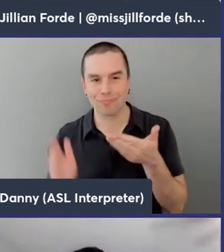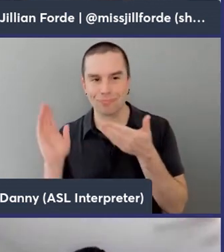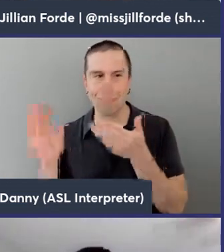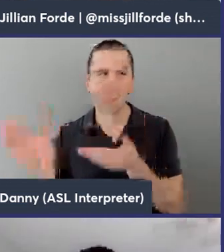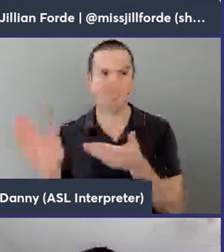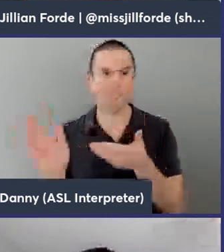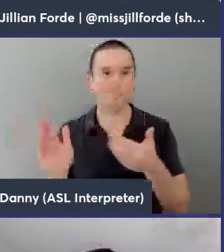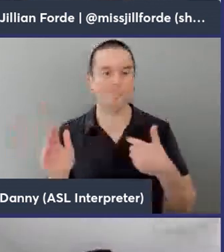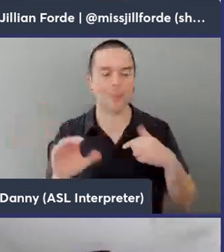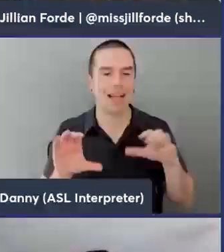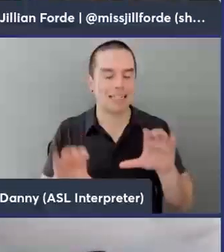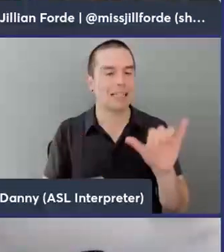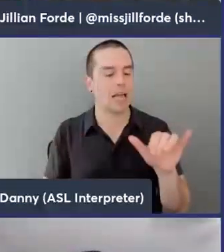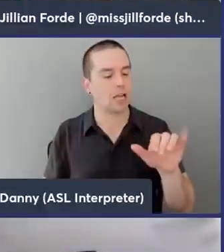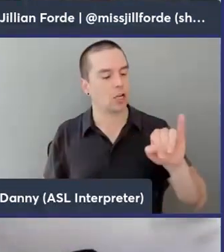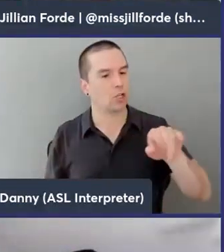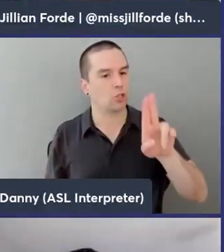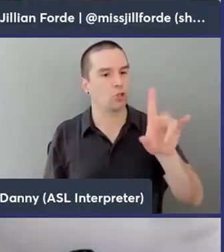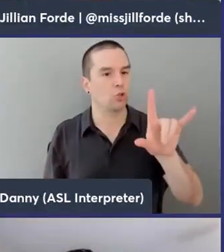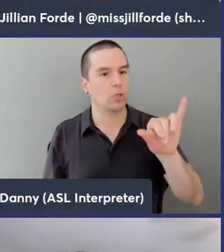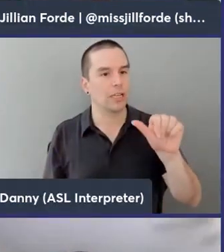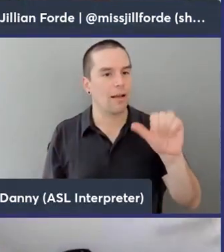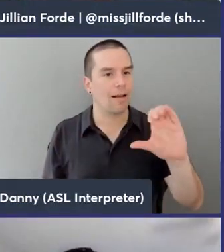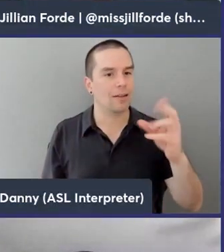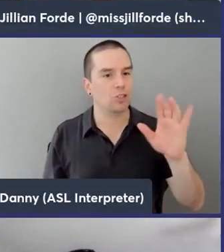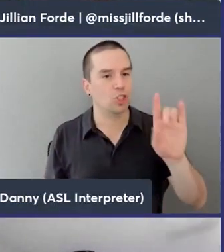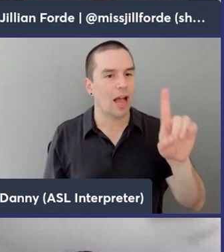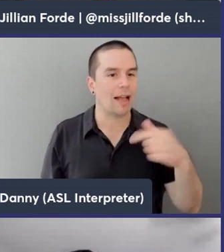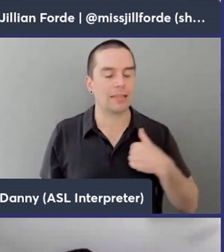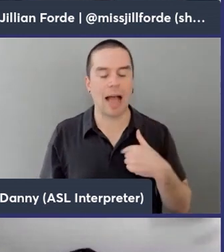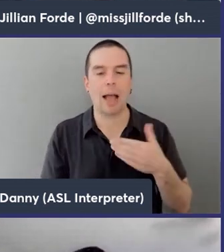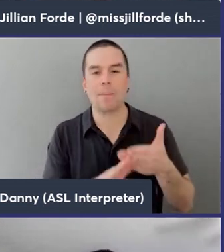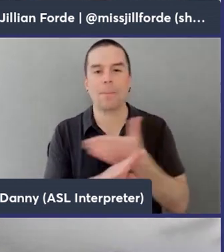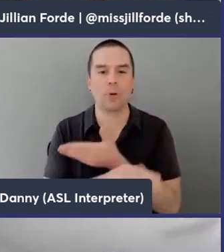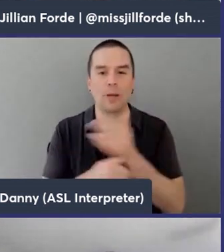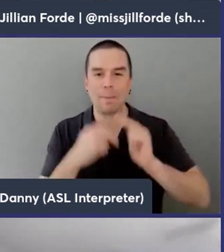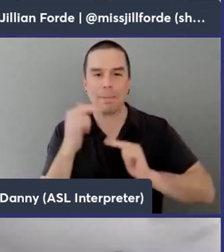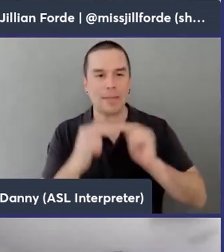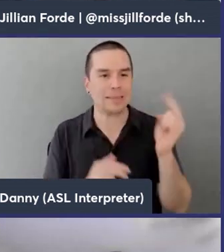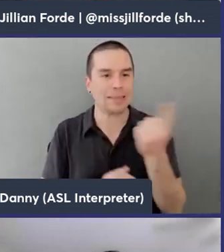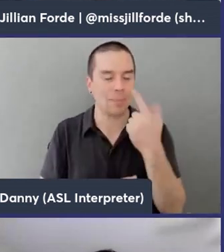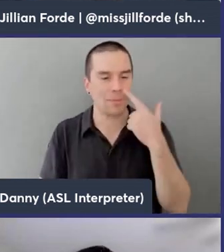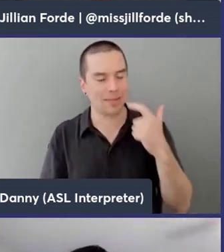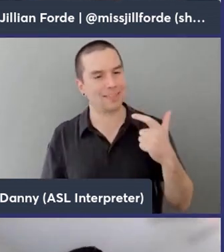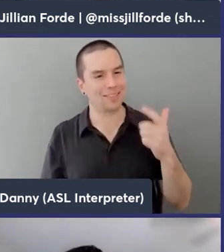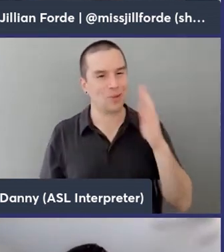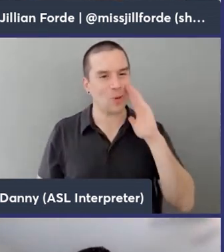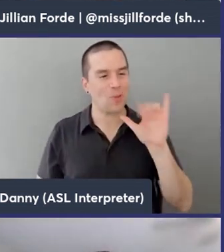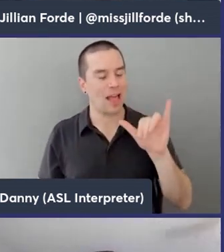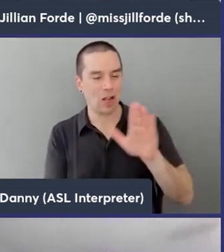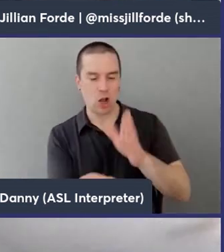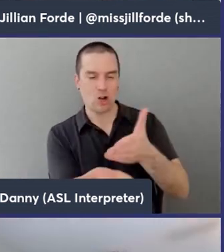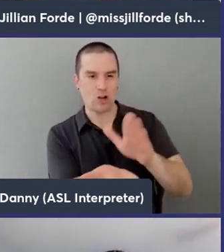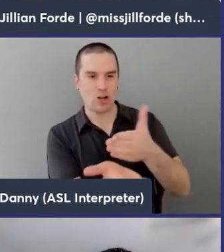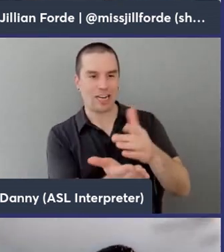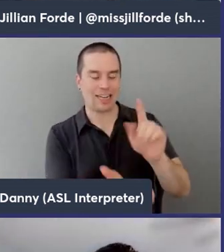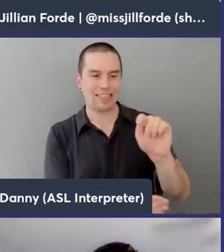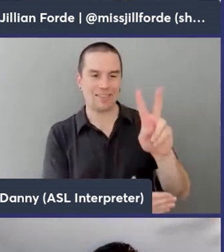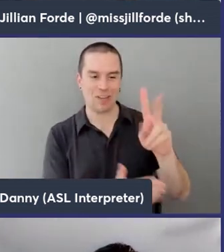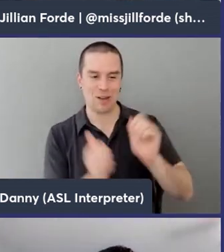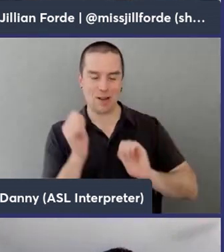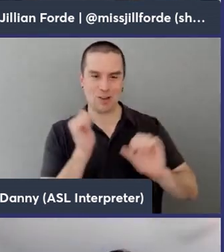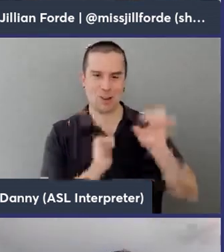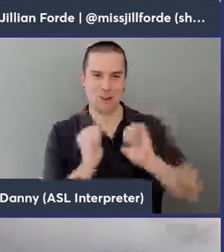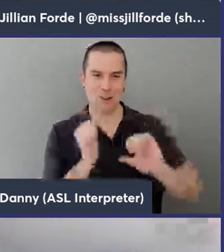call like a Julia Childs. I kind of pre-built something, take it out of the oven so I can start with the picture, and then we'll walk backwards on how to actually build this sort of thing